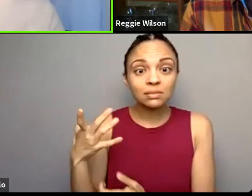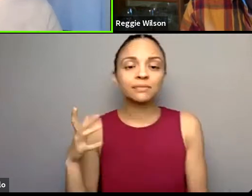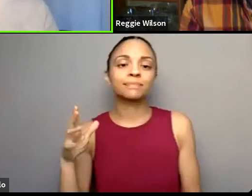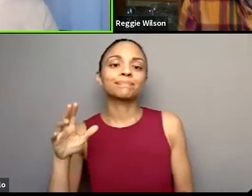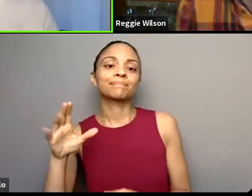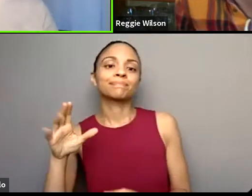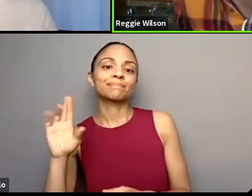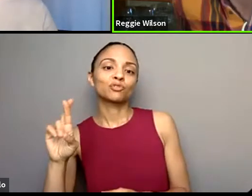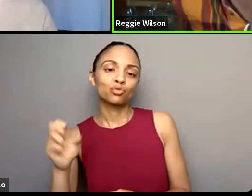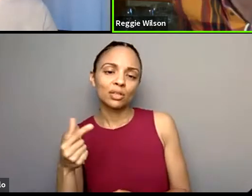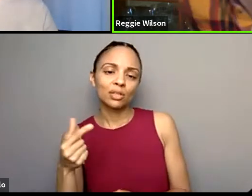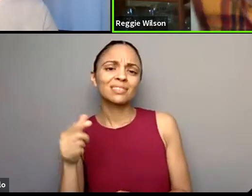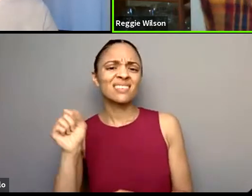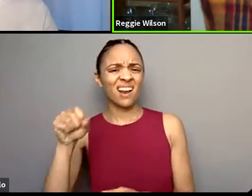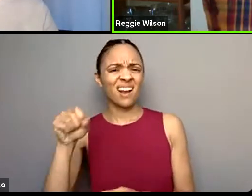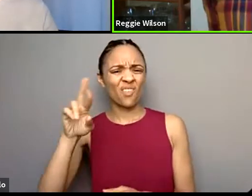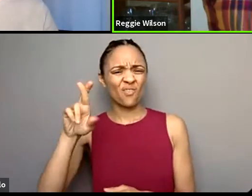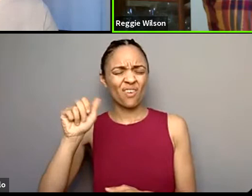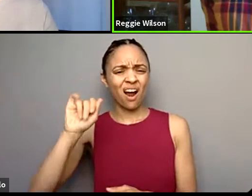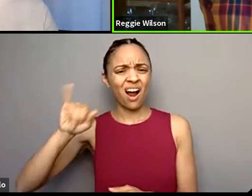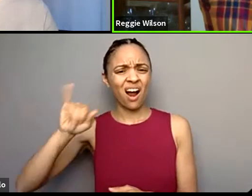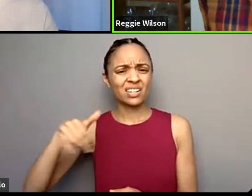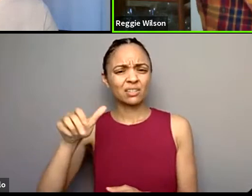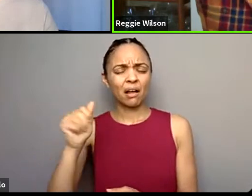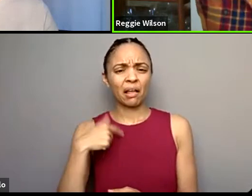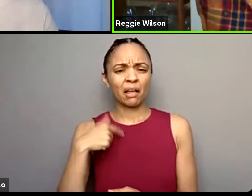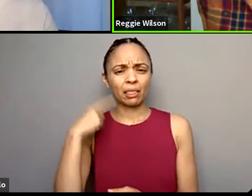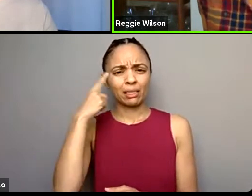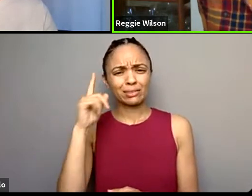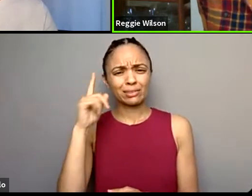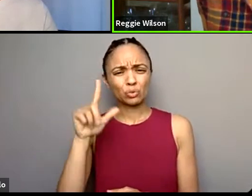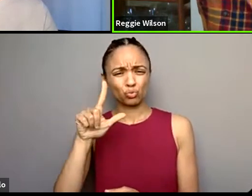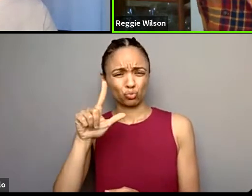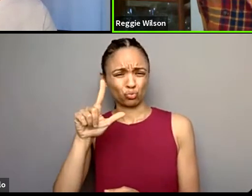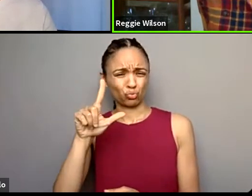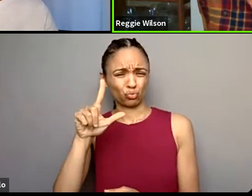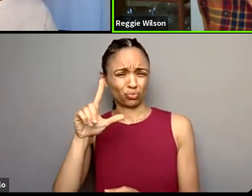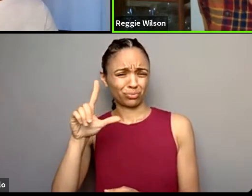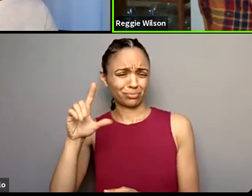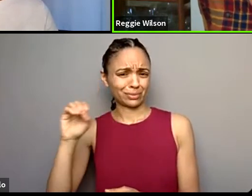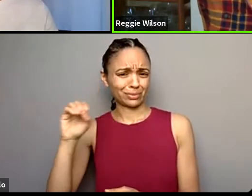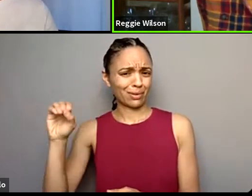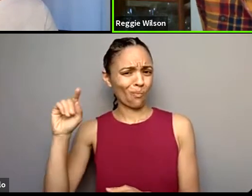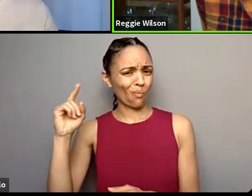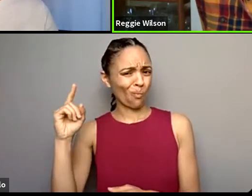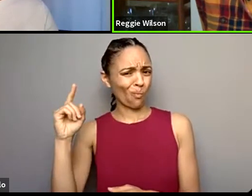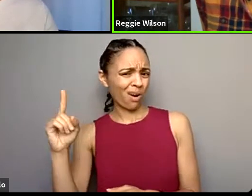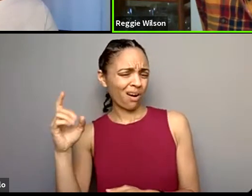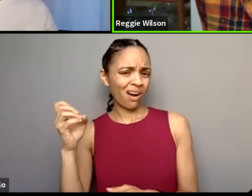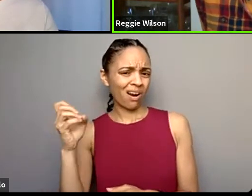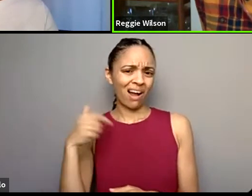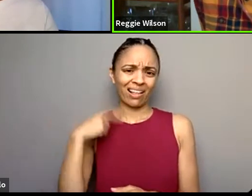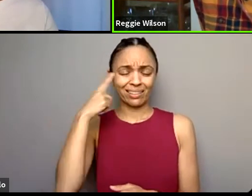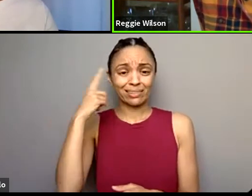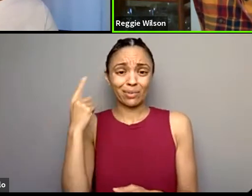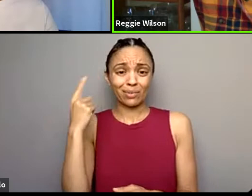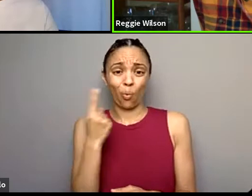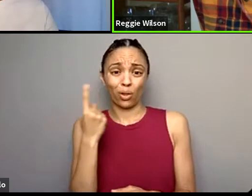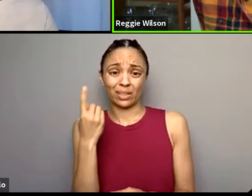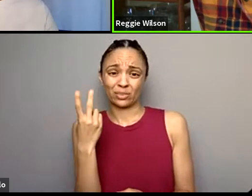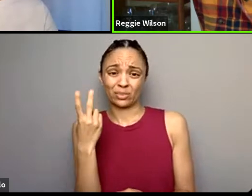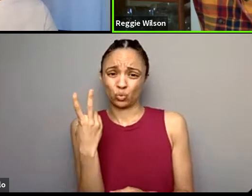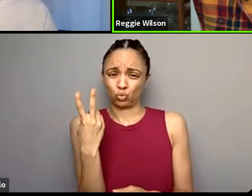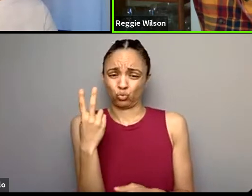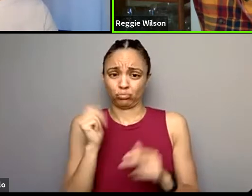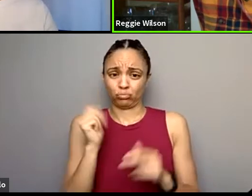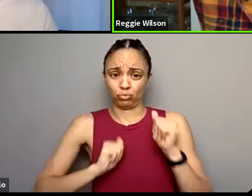13. Yeah. Raja was only with me for maybe two of our performances. But he also acted as Raja Feather Kelly